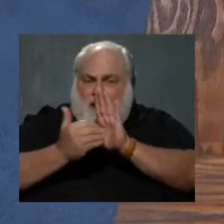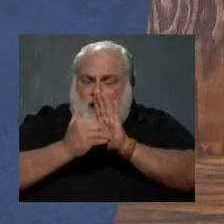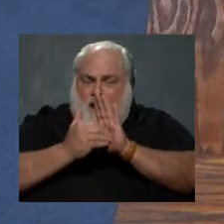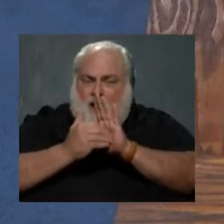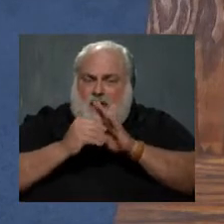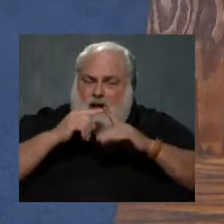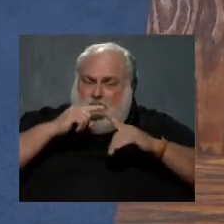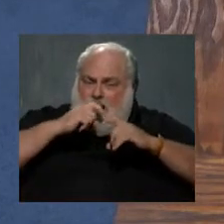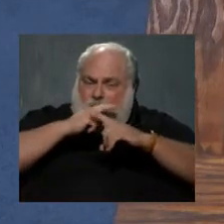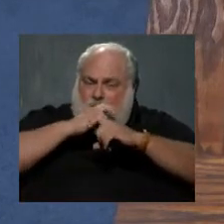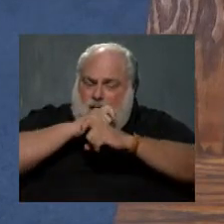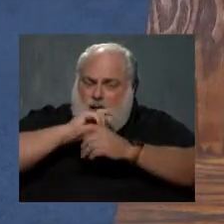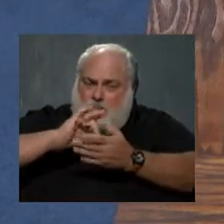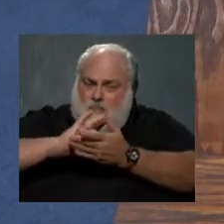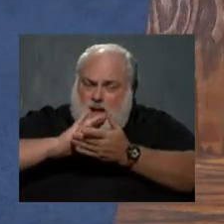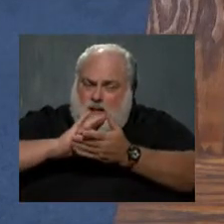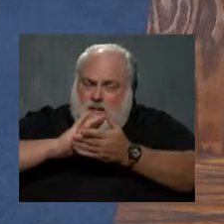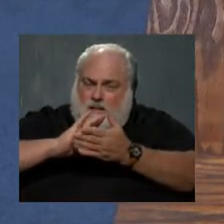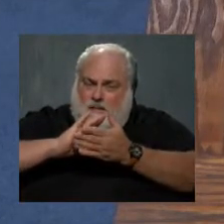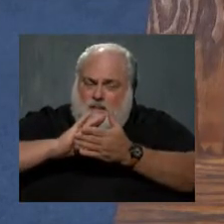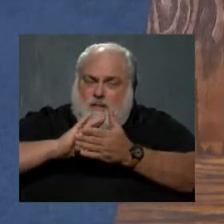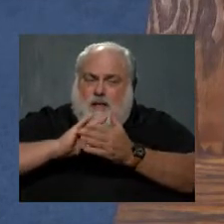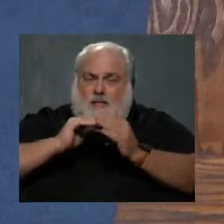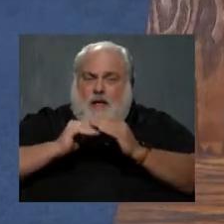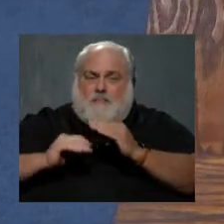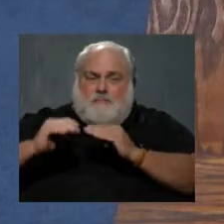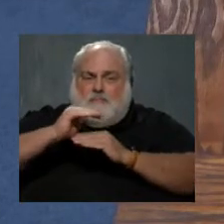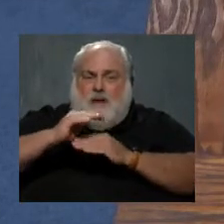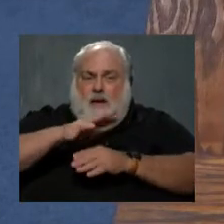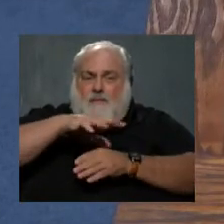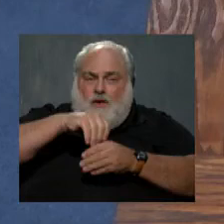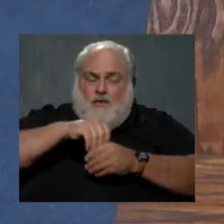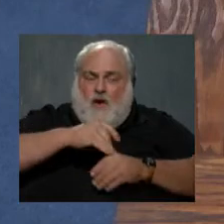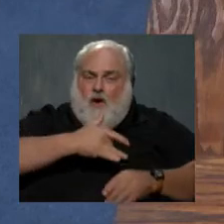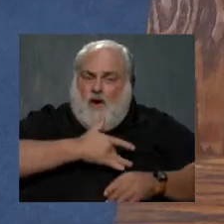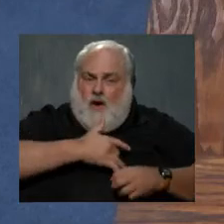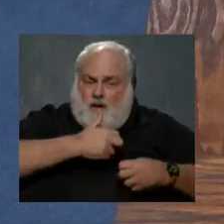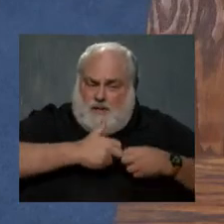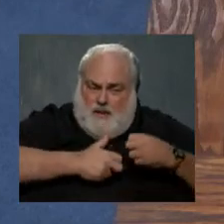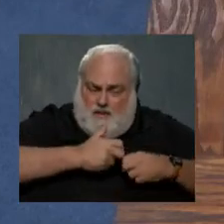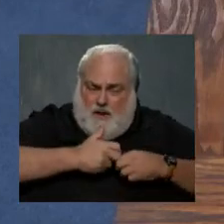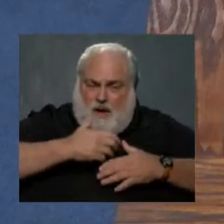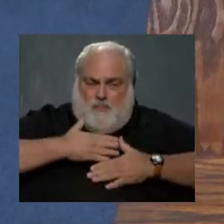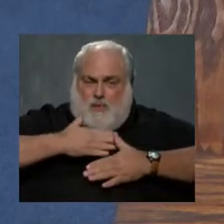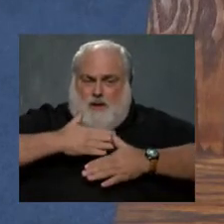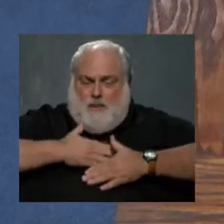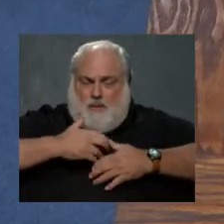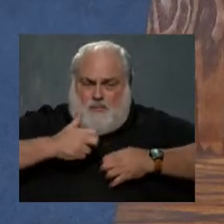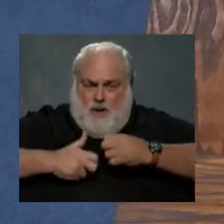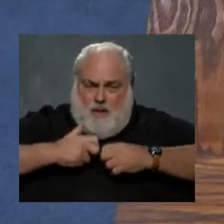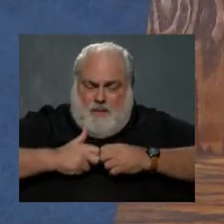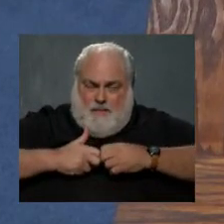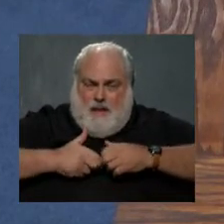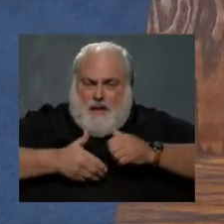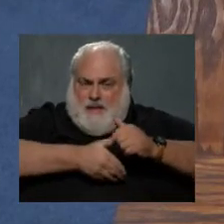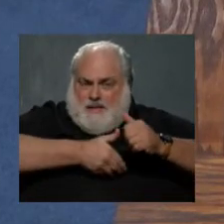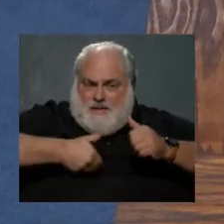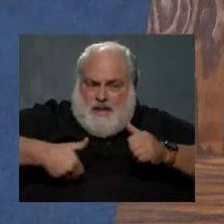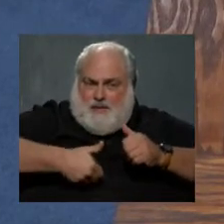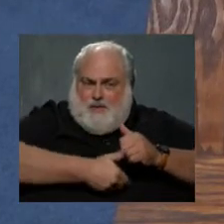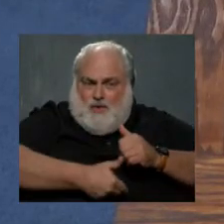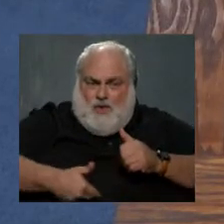complications beyond their diagnosis that include heart defects, pulmonary complications, gastric and intestinal